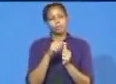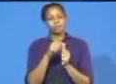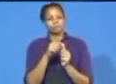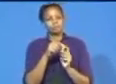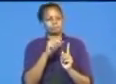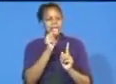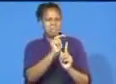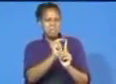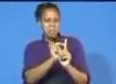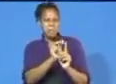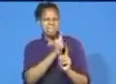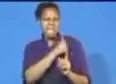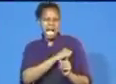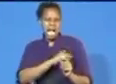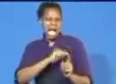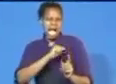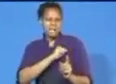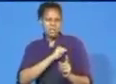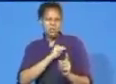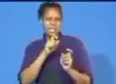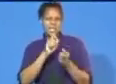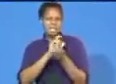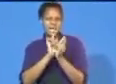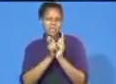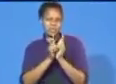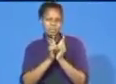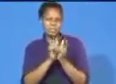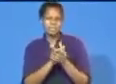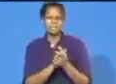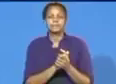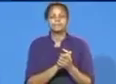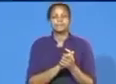rearrangement. The Bible said,